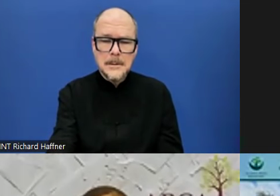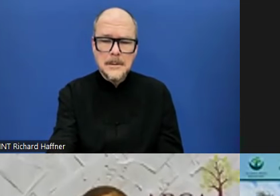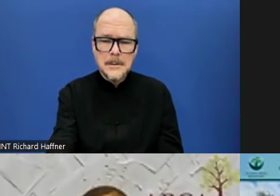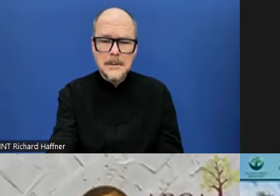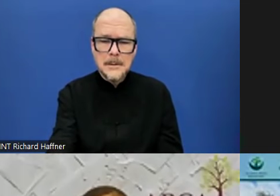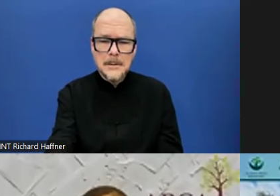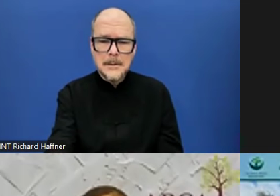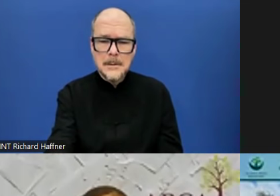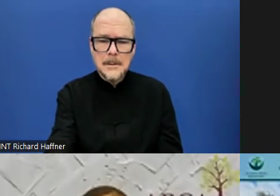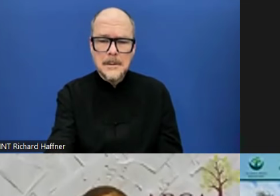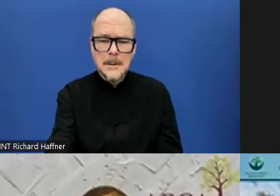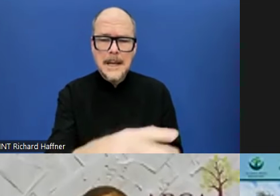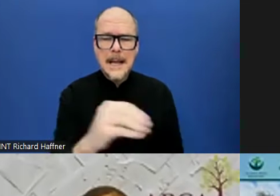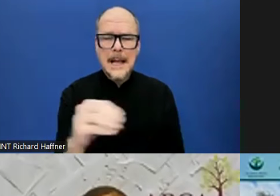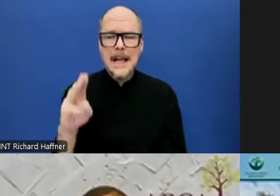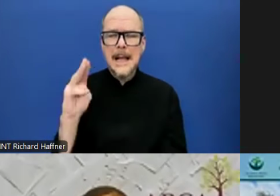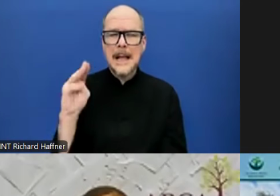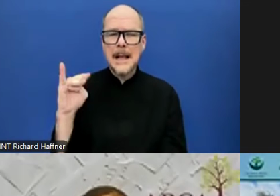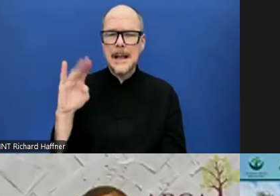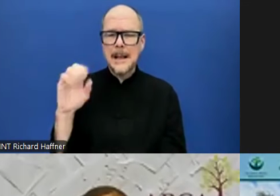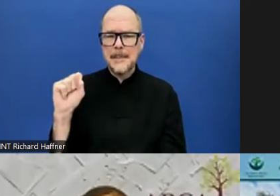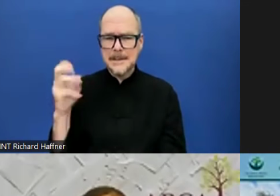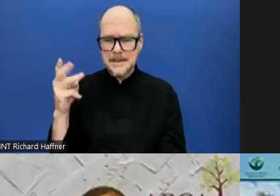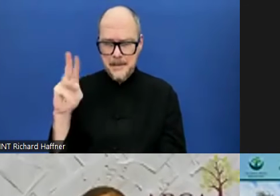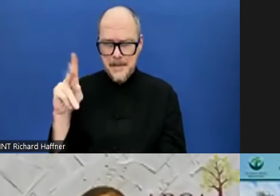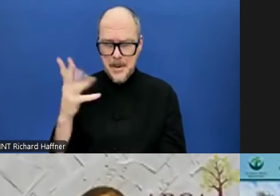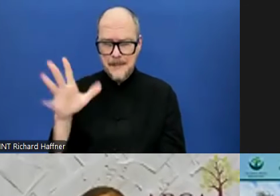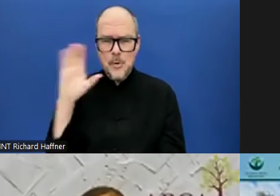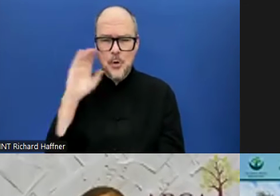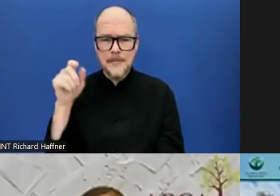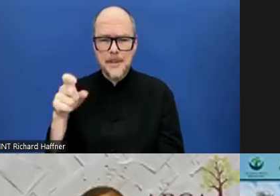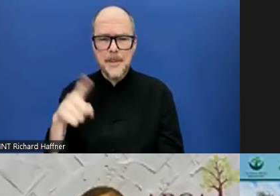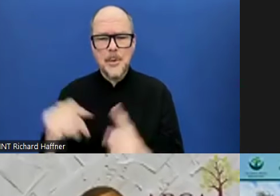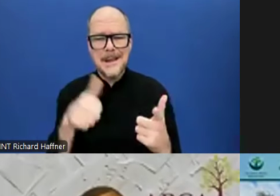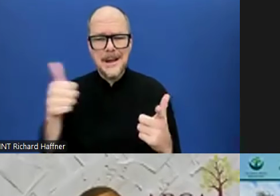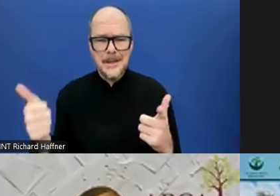Ms. Mark, we already heard from you. Are there any other public comments?